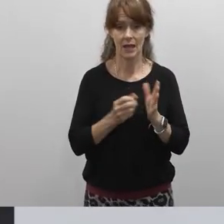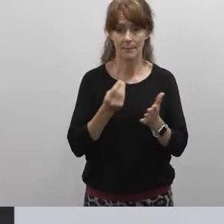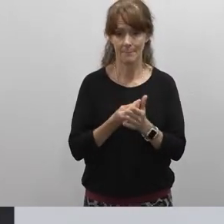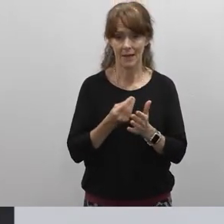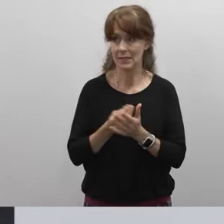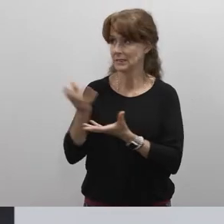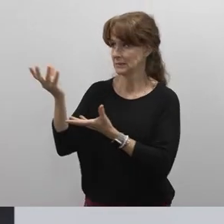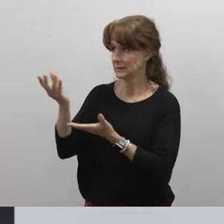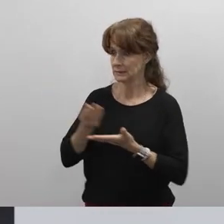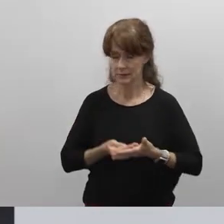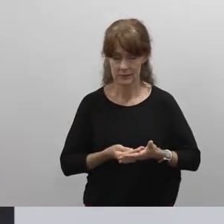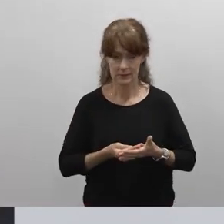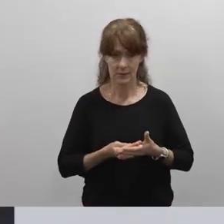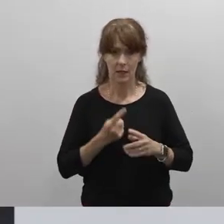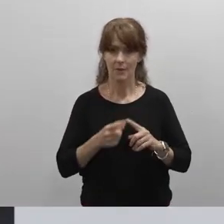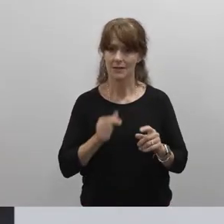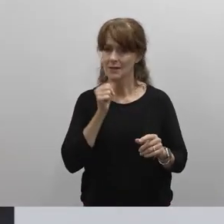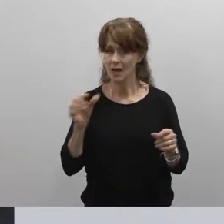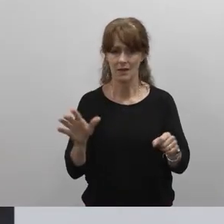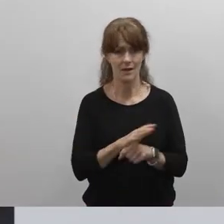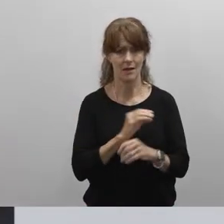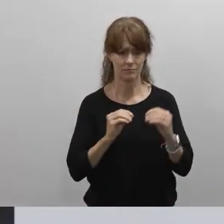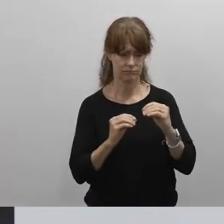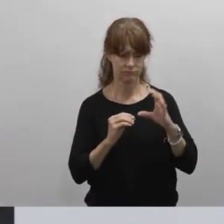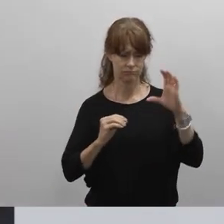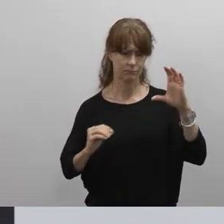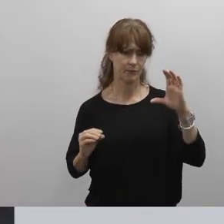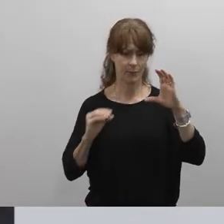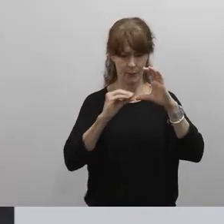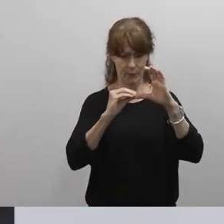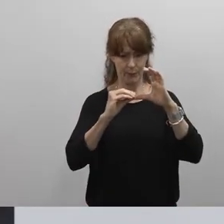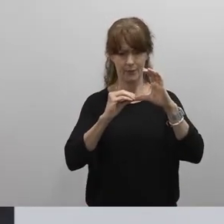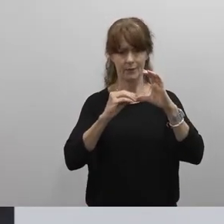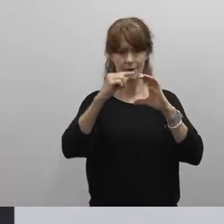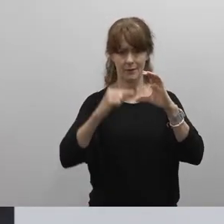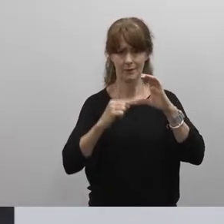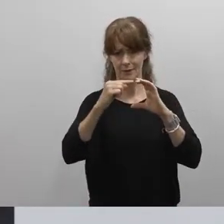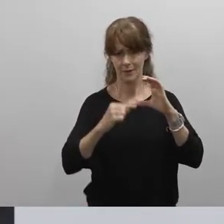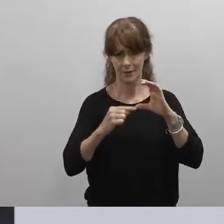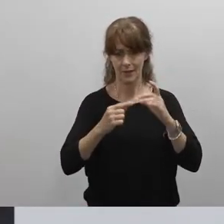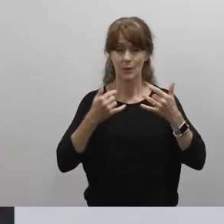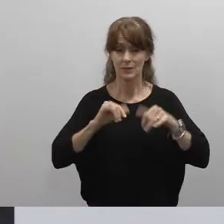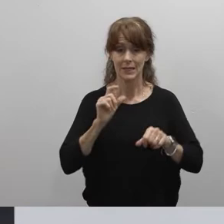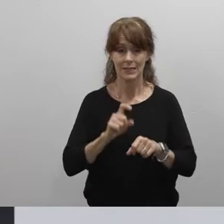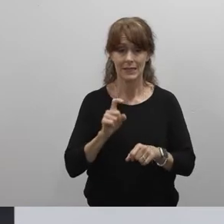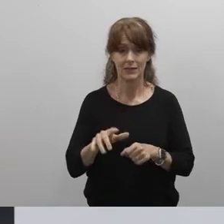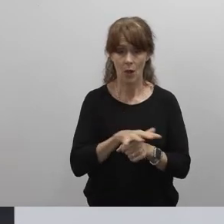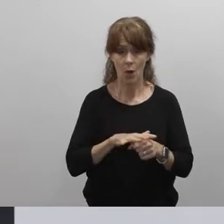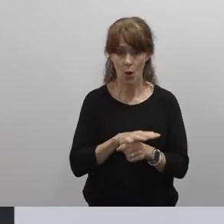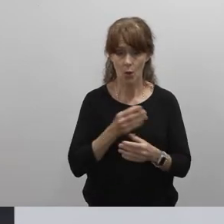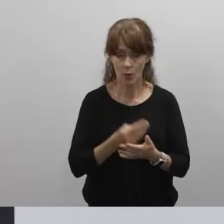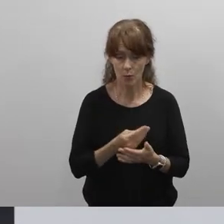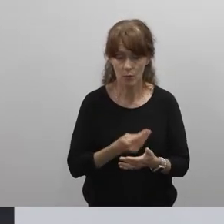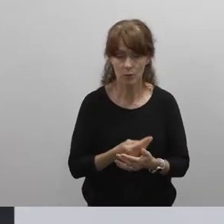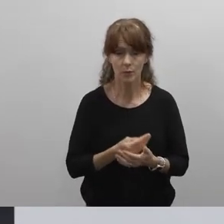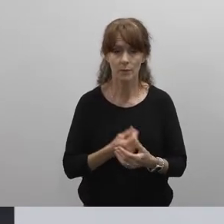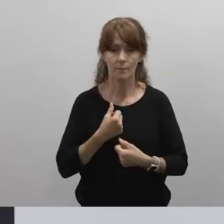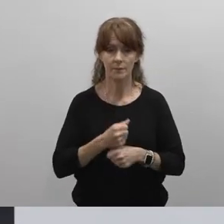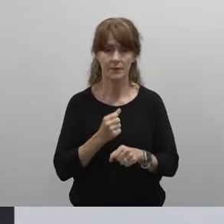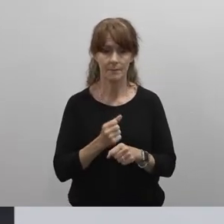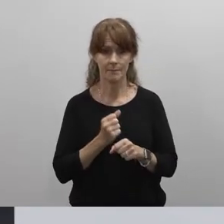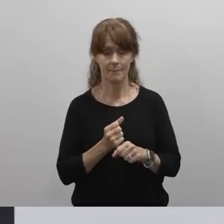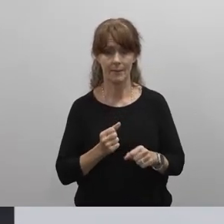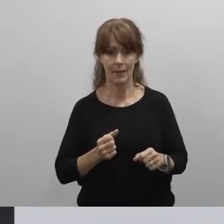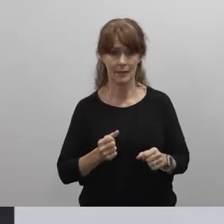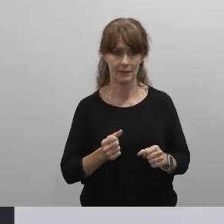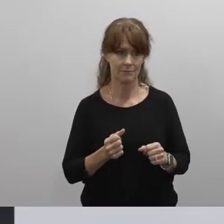still falls significantly short, right? And we're going to continue to do those things, right? We still need those local dollars, really, though, to make a dent